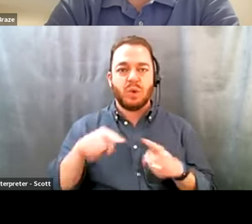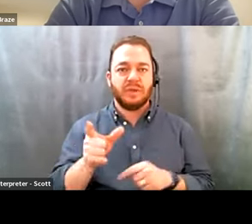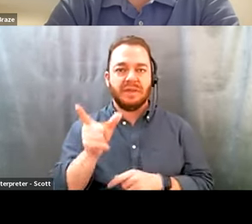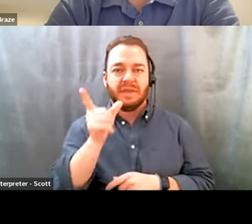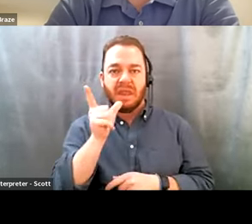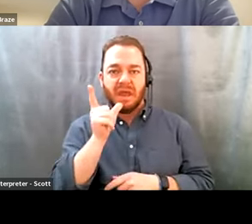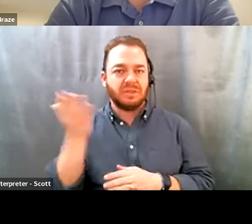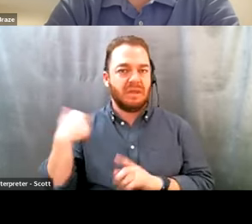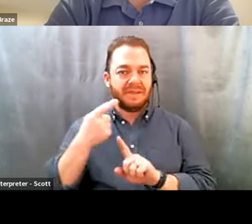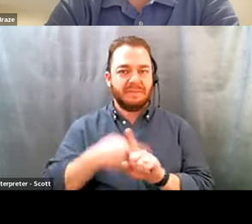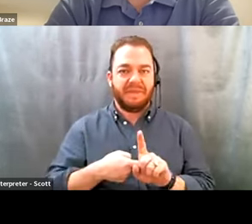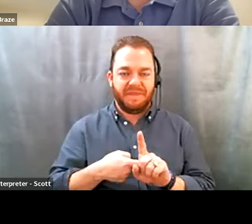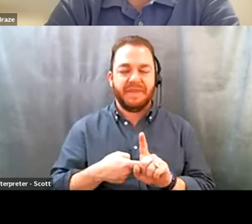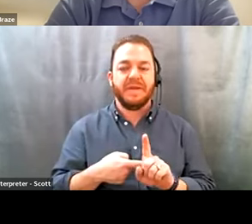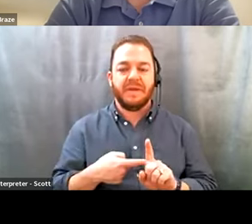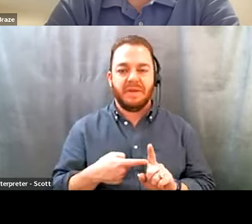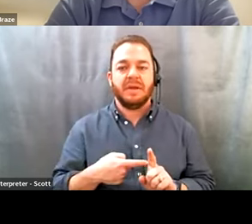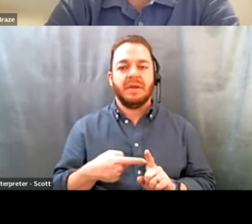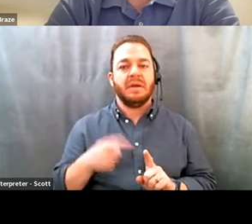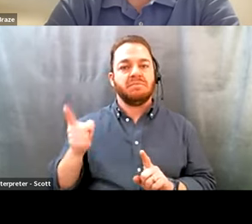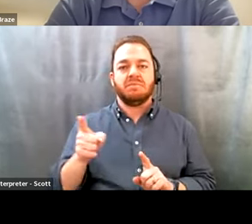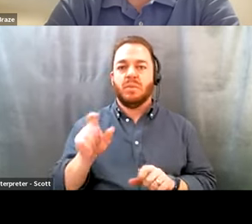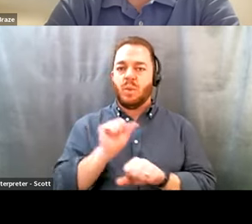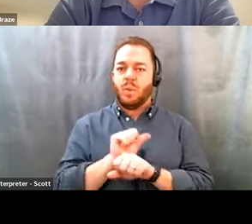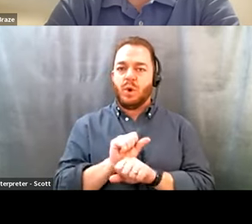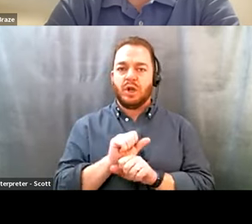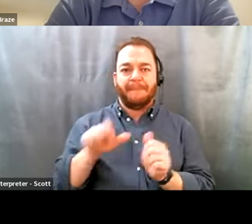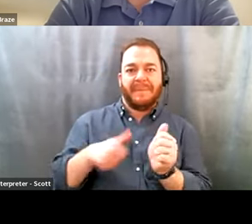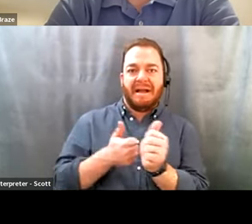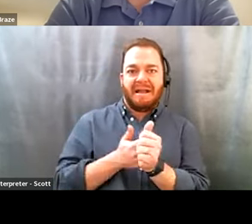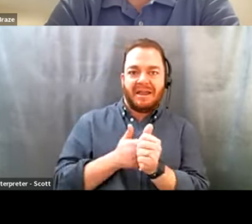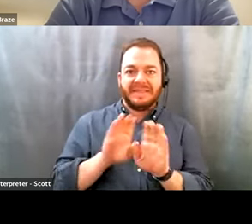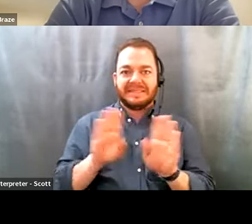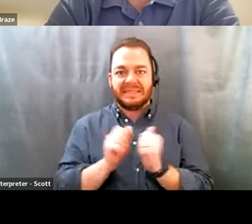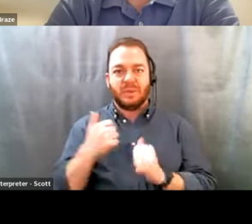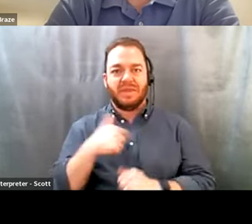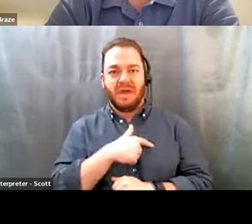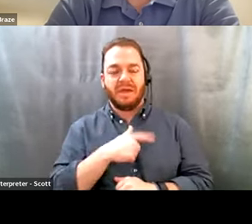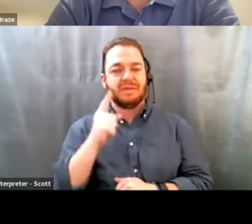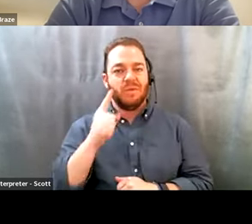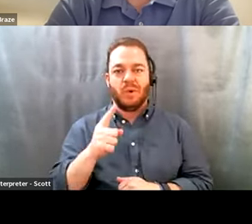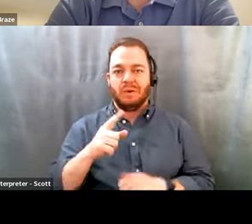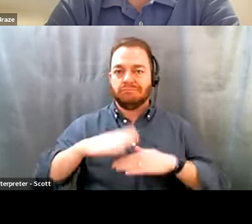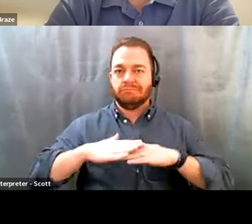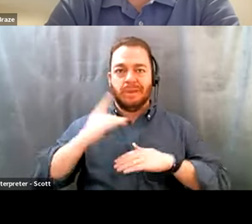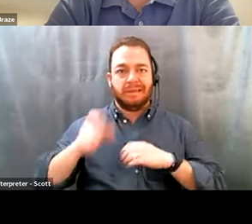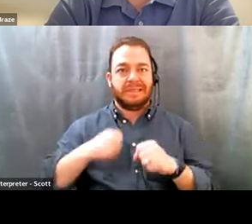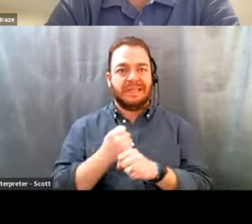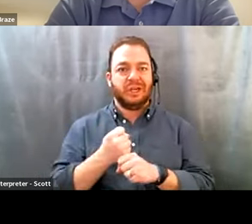a month ago, but has been working behind scenes with us on this for at least a year and a